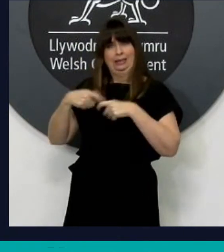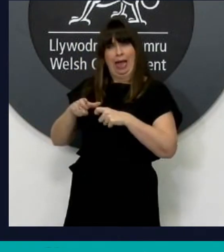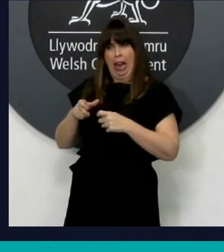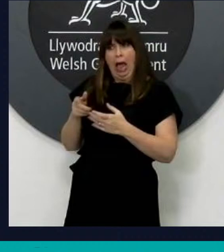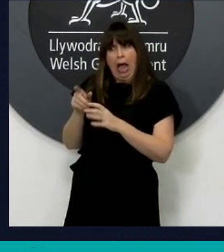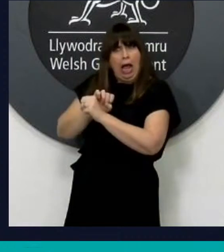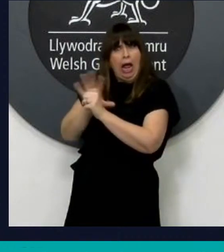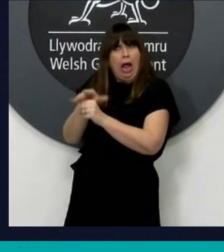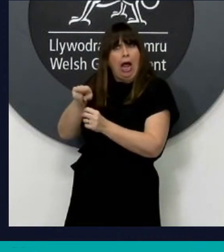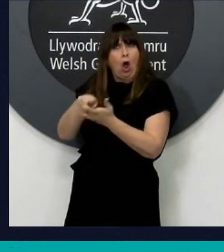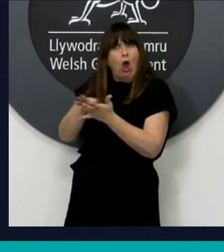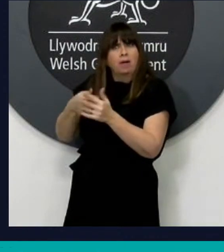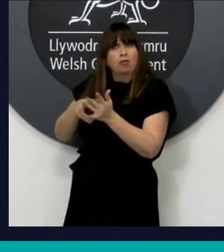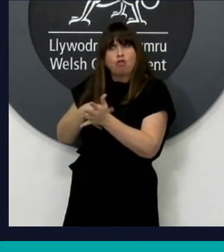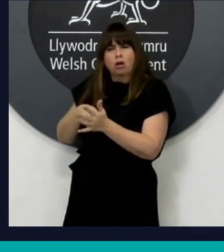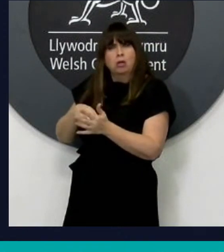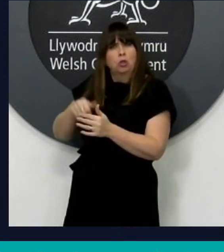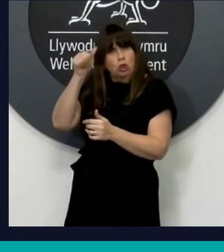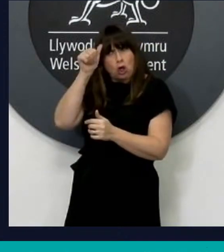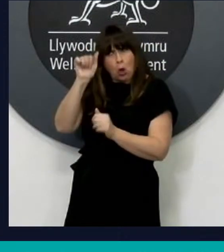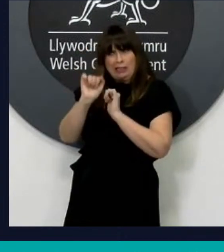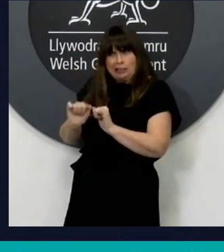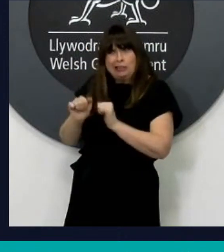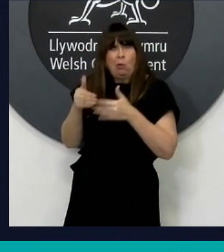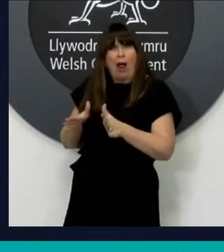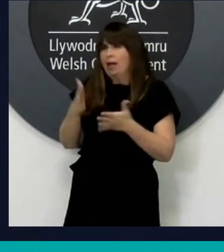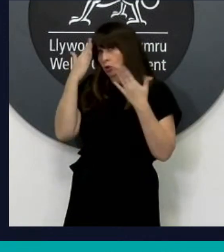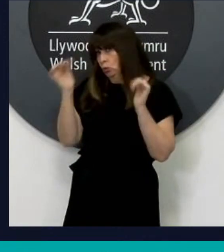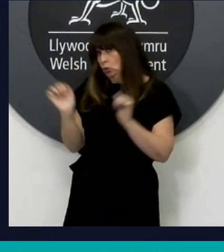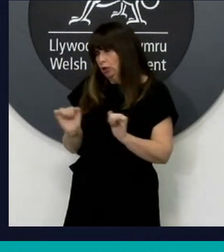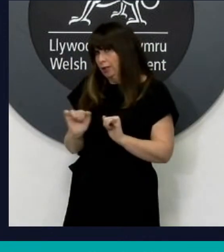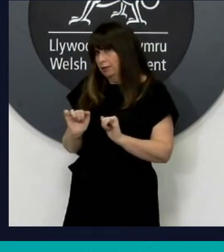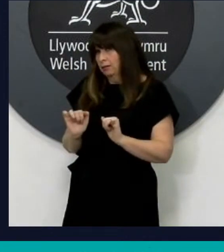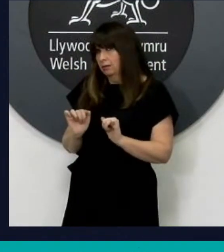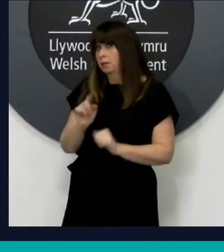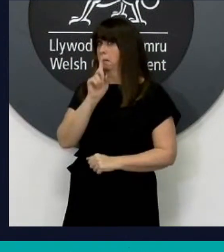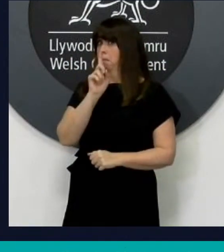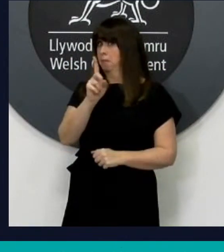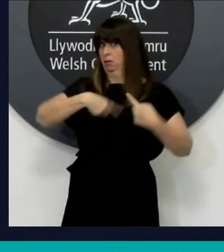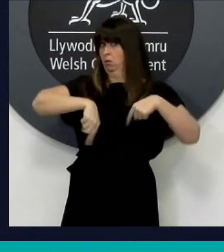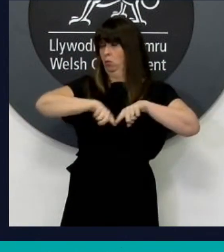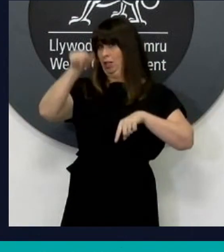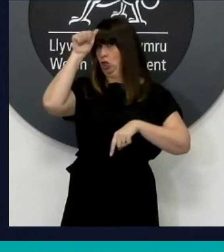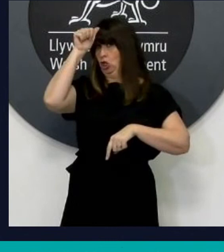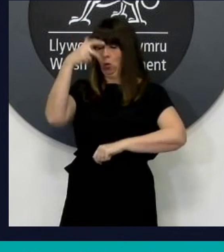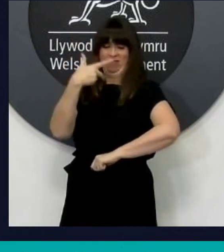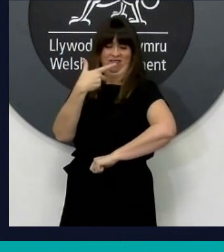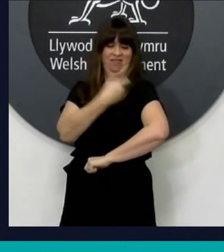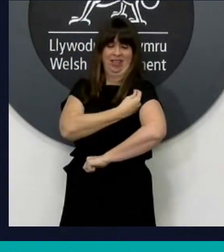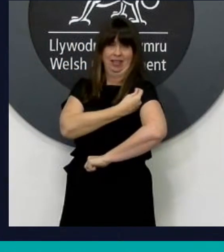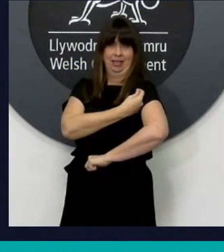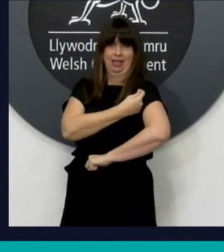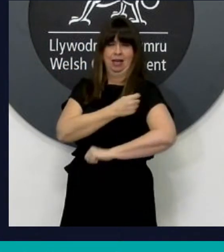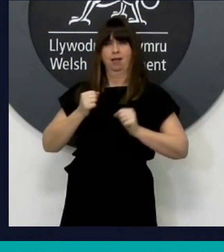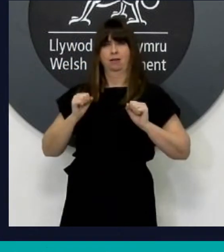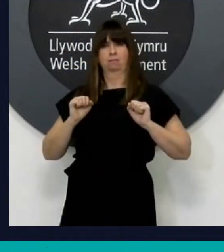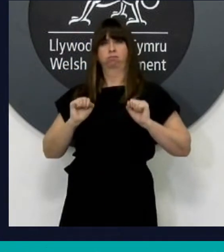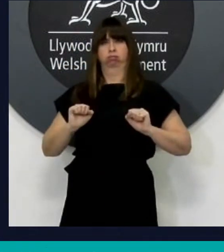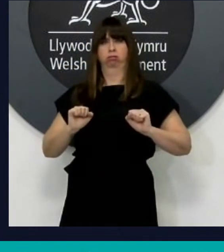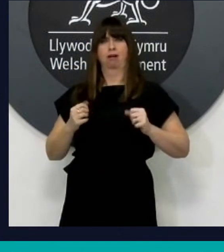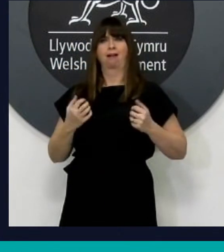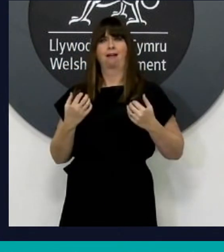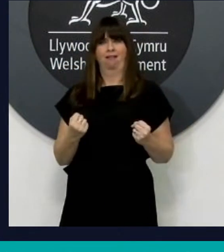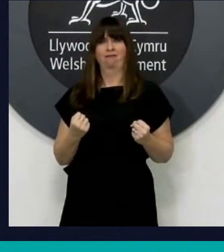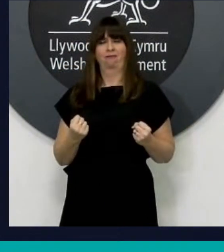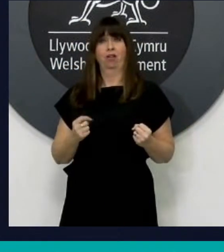variant. But increasing the protection that vaccination gives us, both individually and collectively, as we face